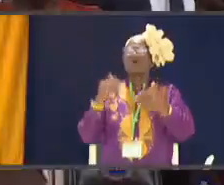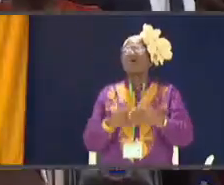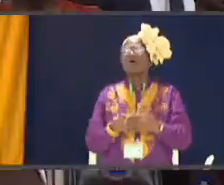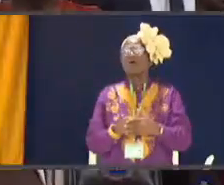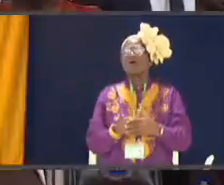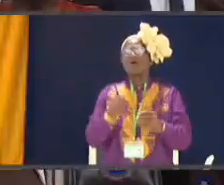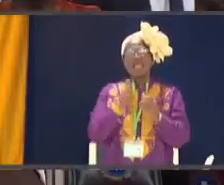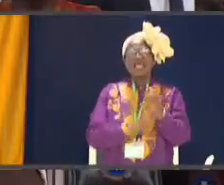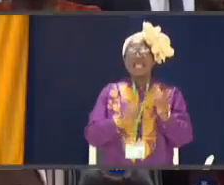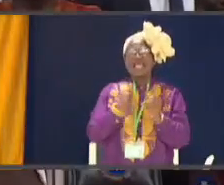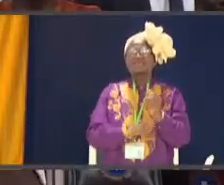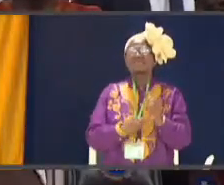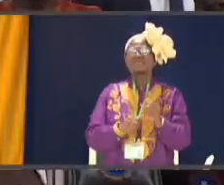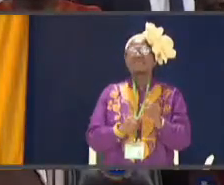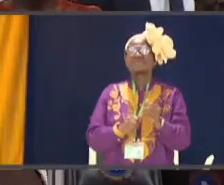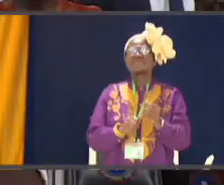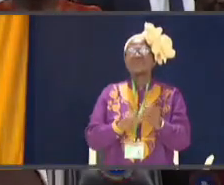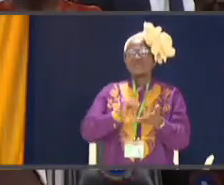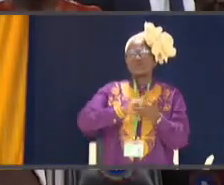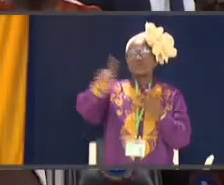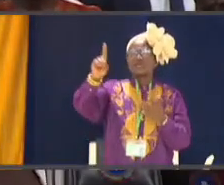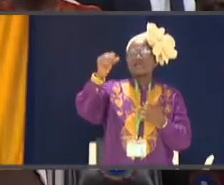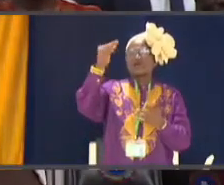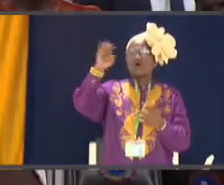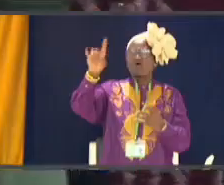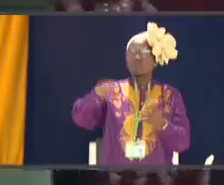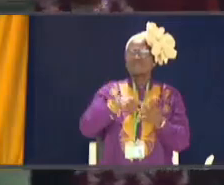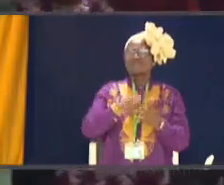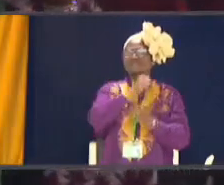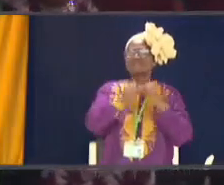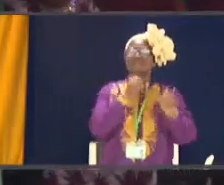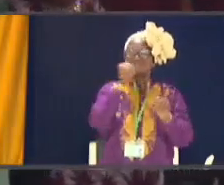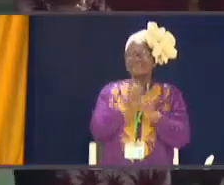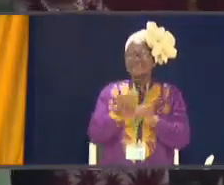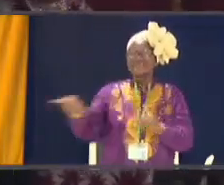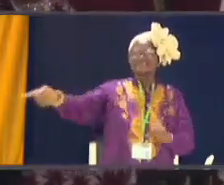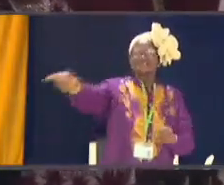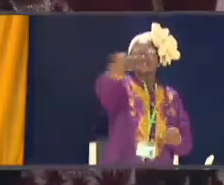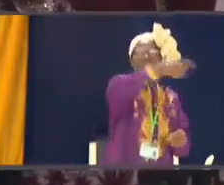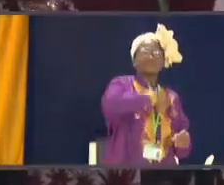Amen. Every week of this year, you will receive breakthroughs.